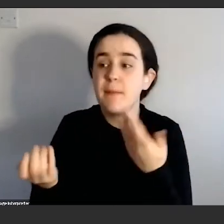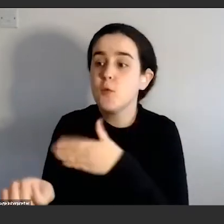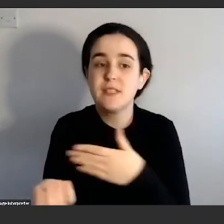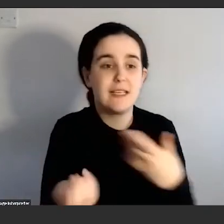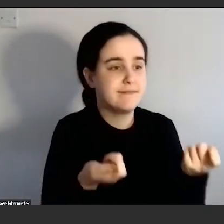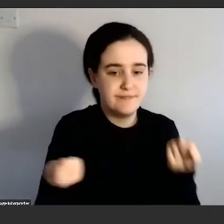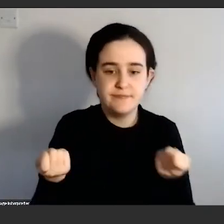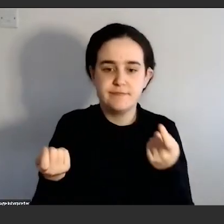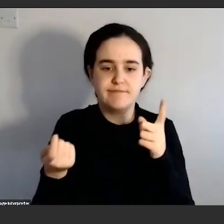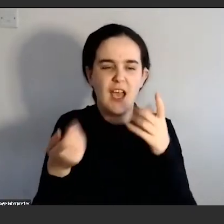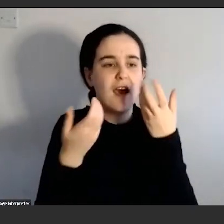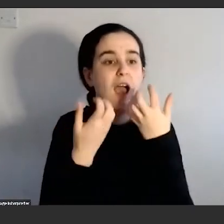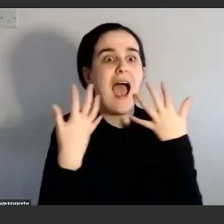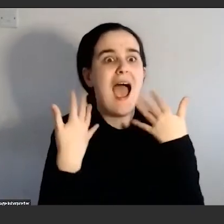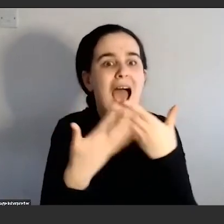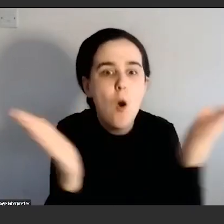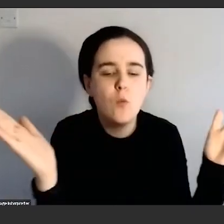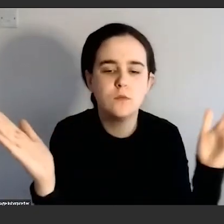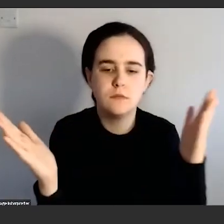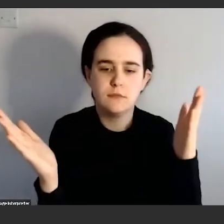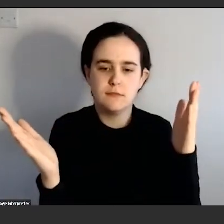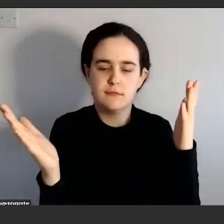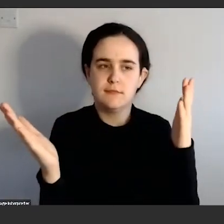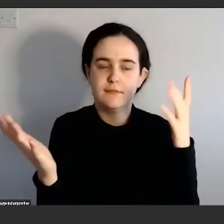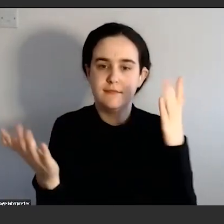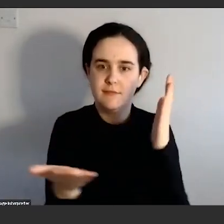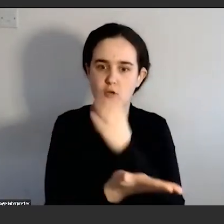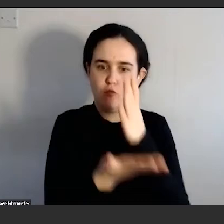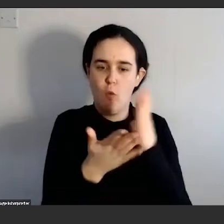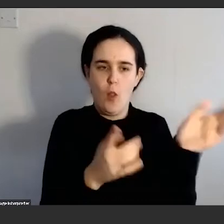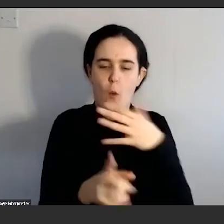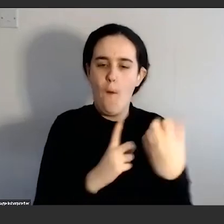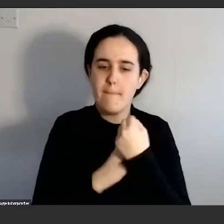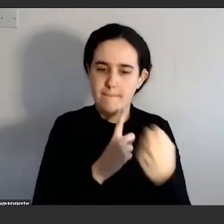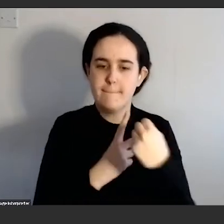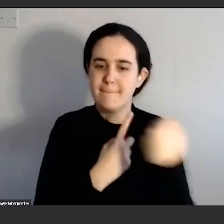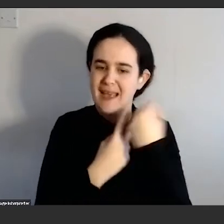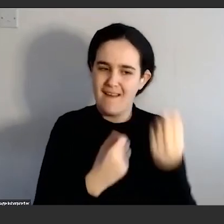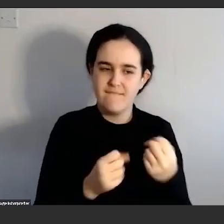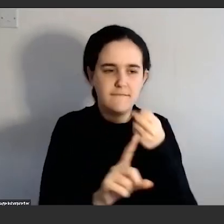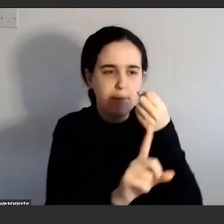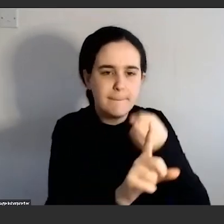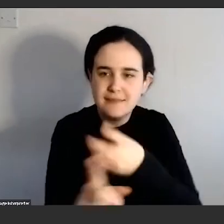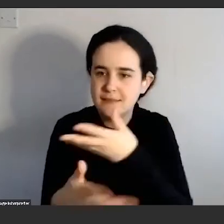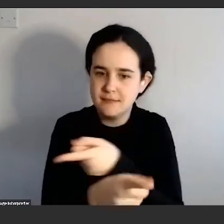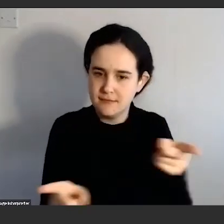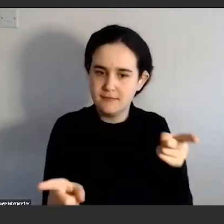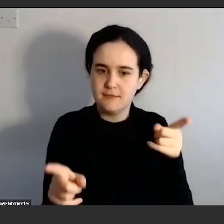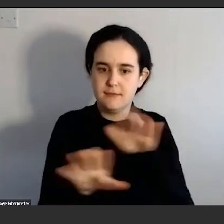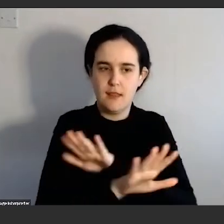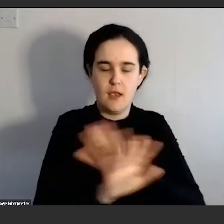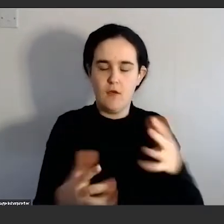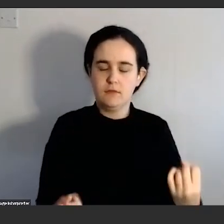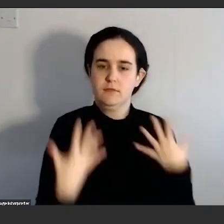that we are. And that's, like Dina said earlier, our main mission in a way. Besides Dina, that has got to be the story